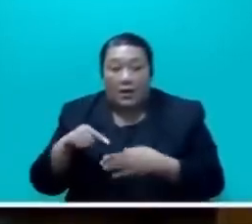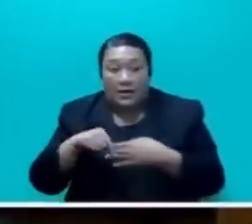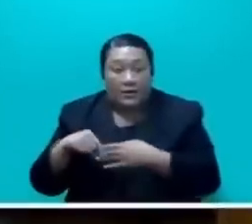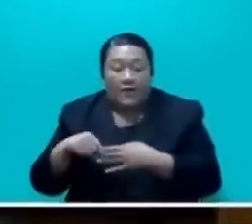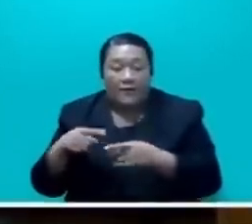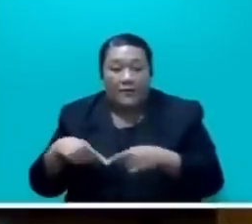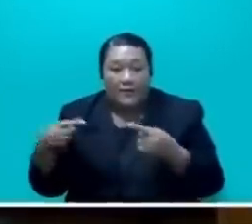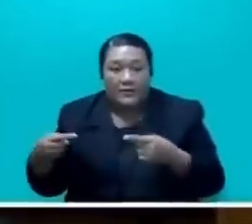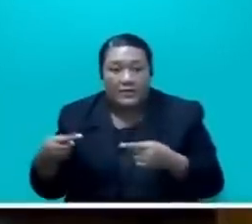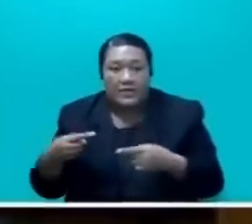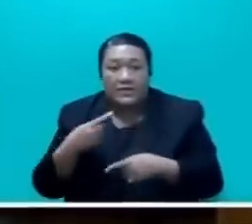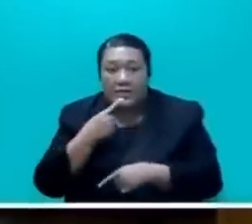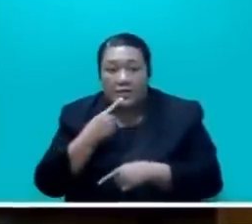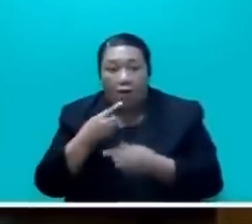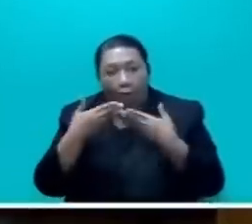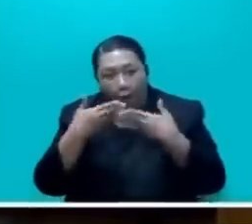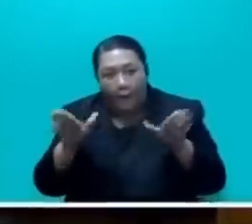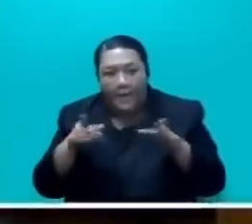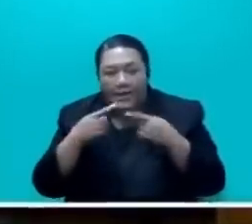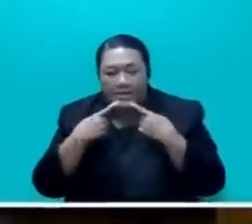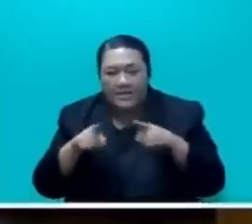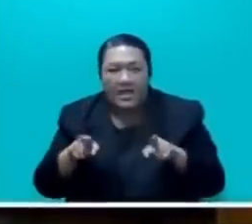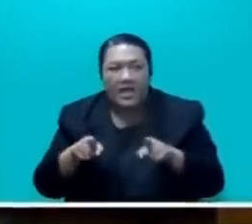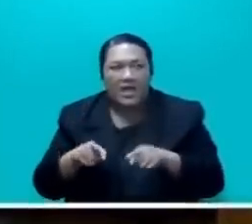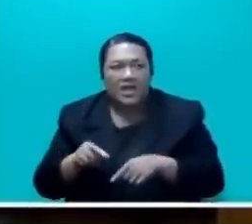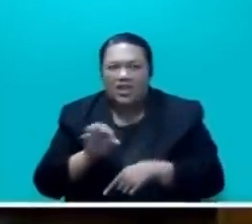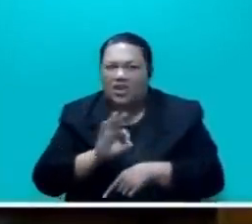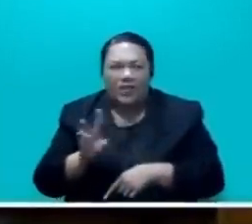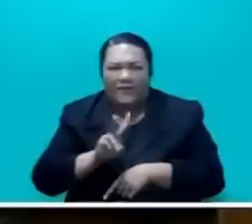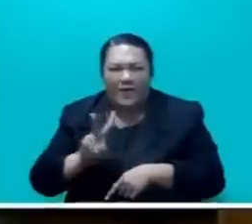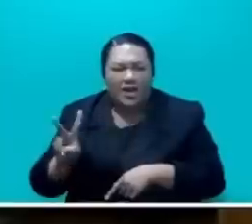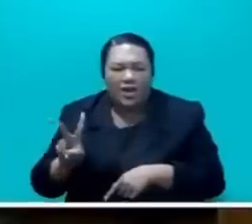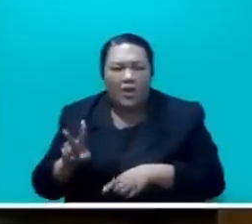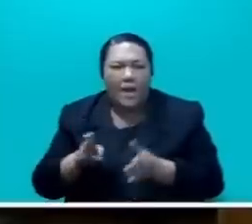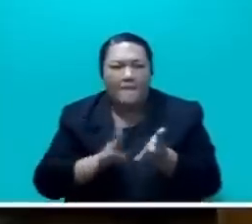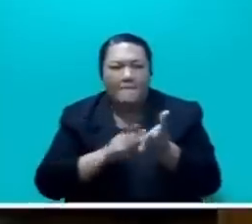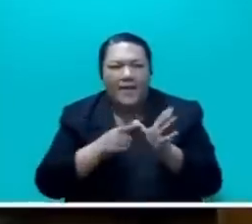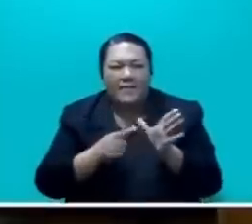not value mataningasau or apologies.